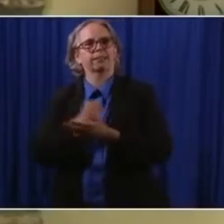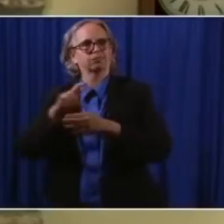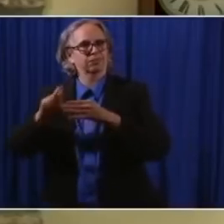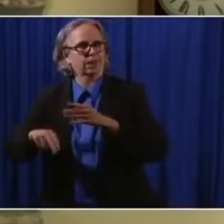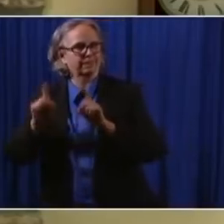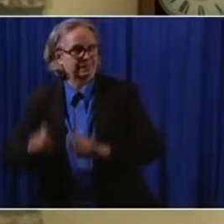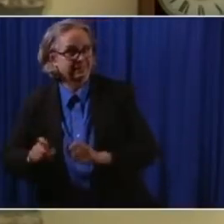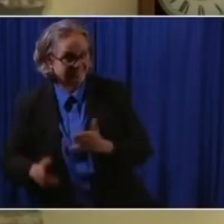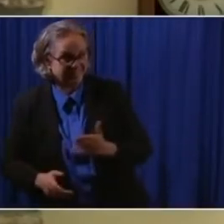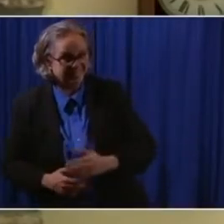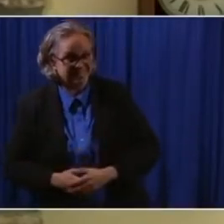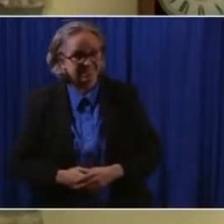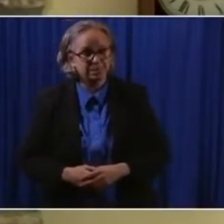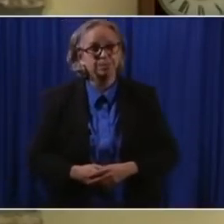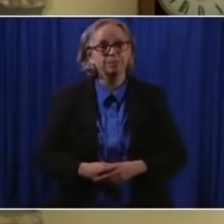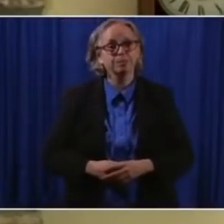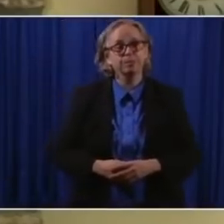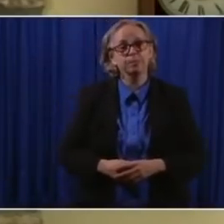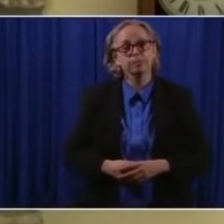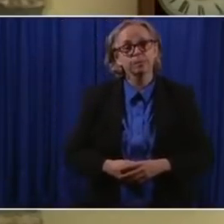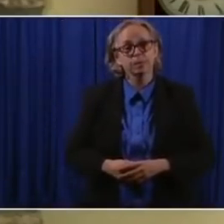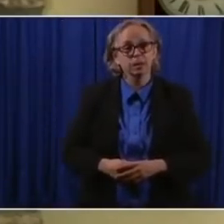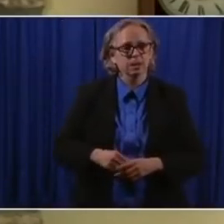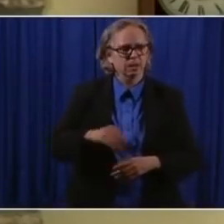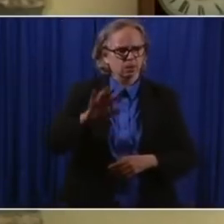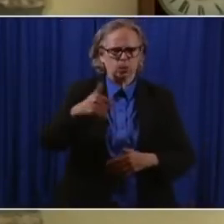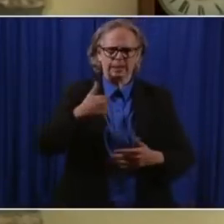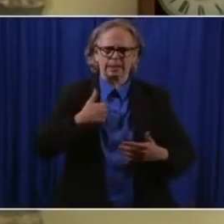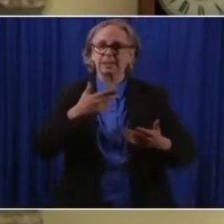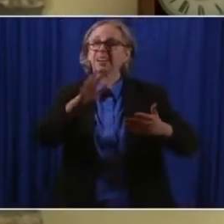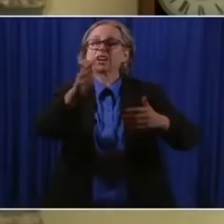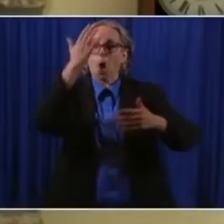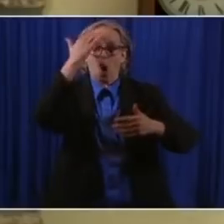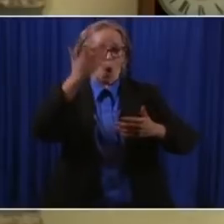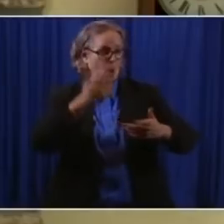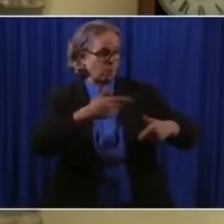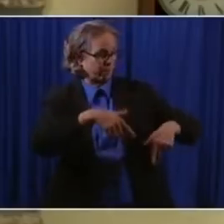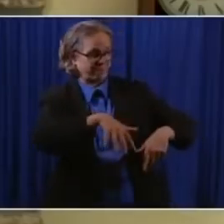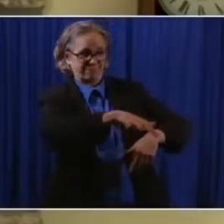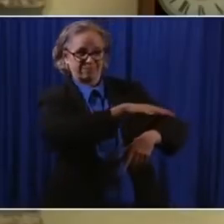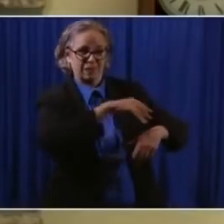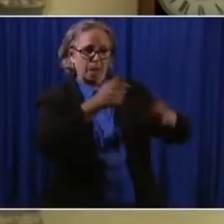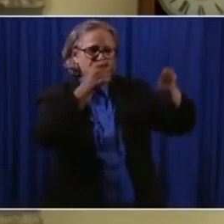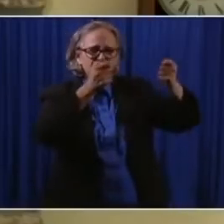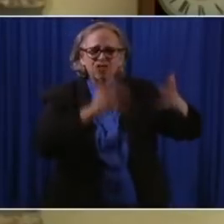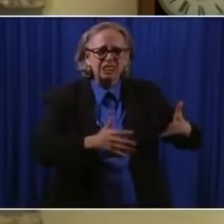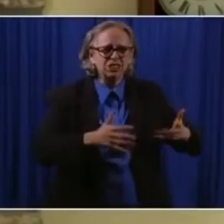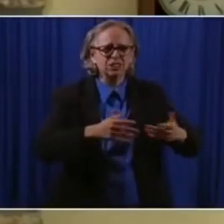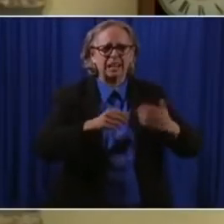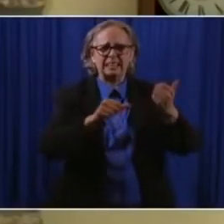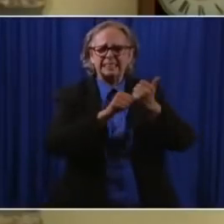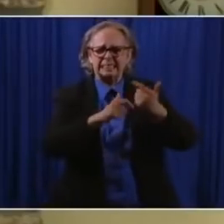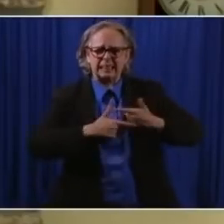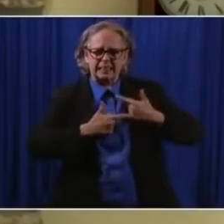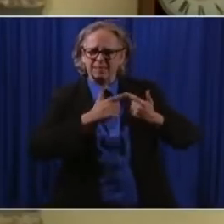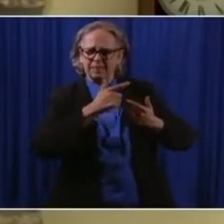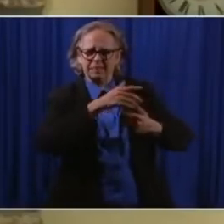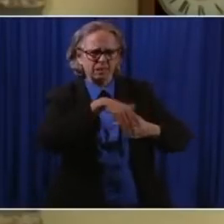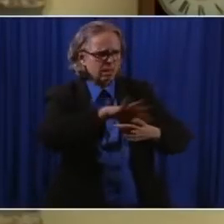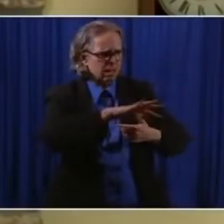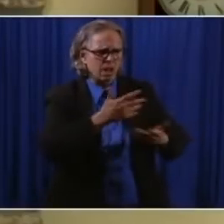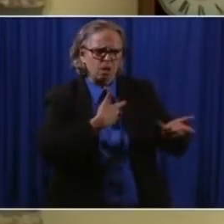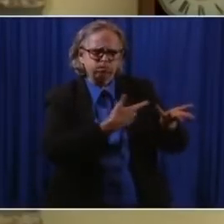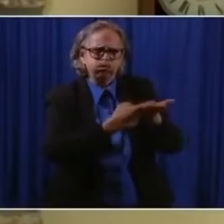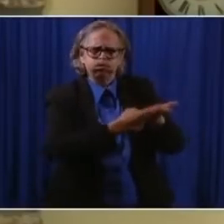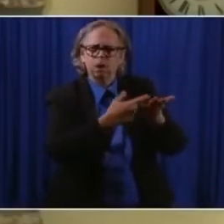the associations representing assisted living providers to implement this initiative, and we're grateful for their support. Our focus has been